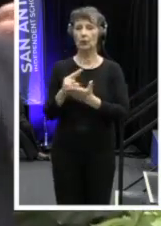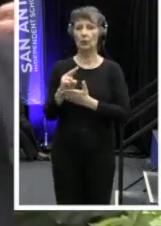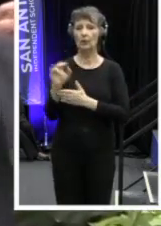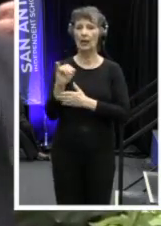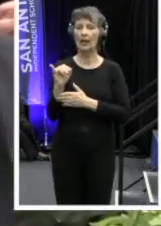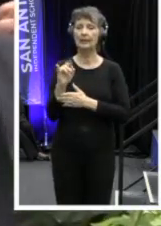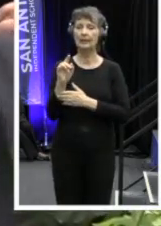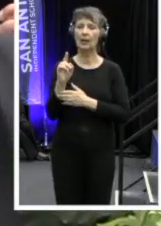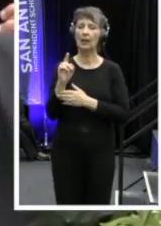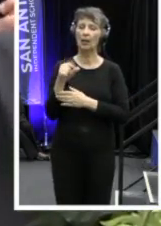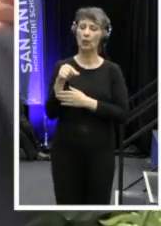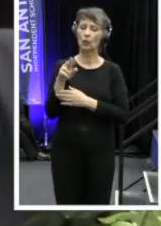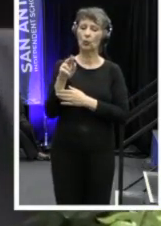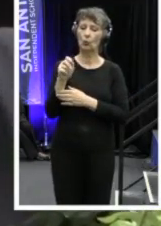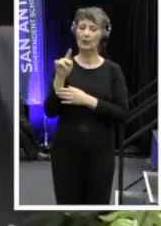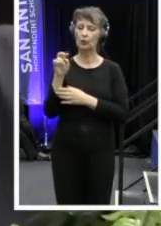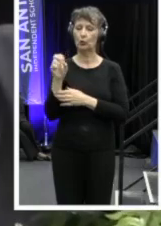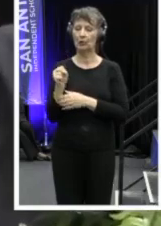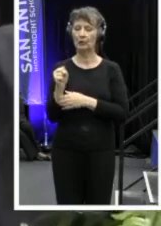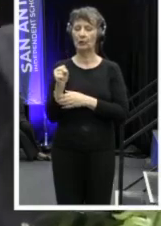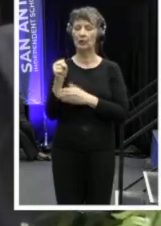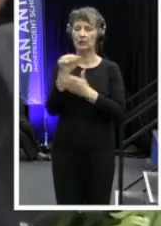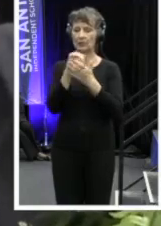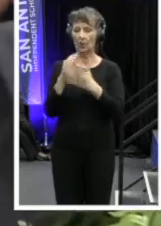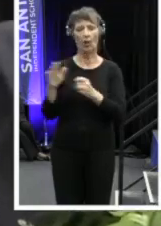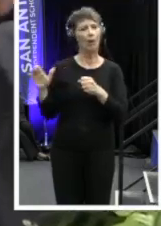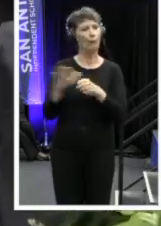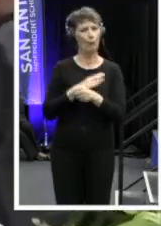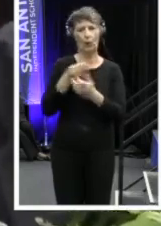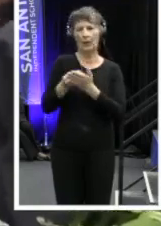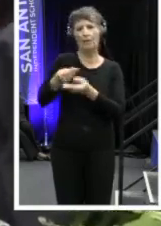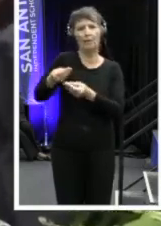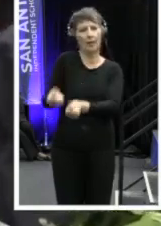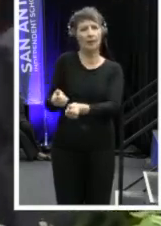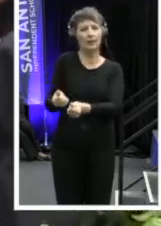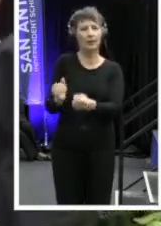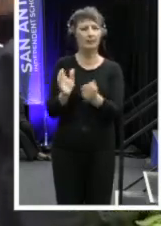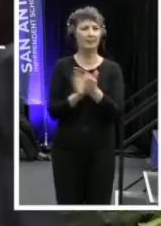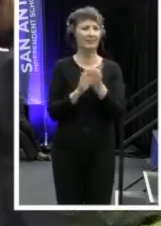a Questbridge Scholar and fully funded.